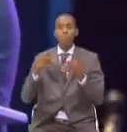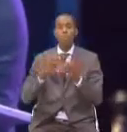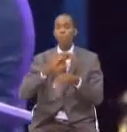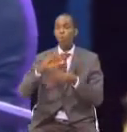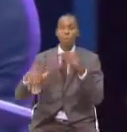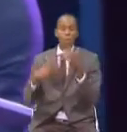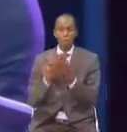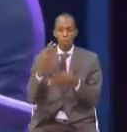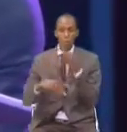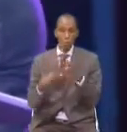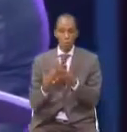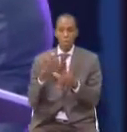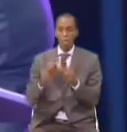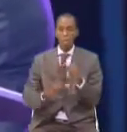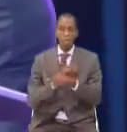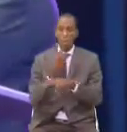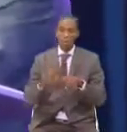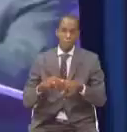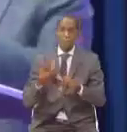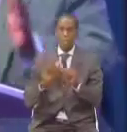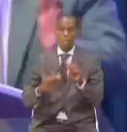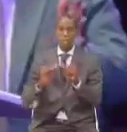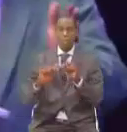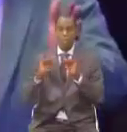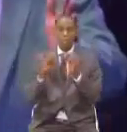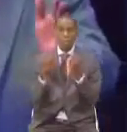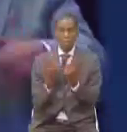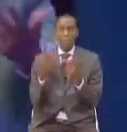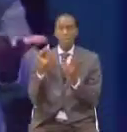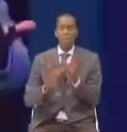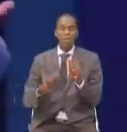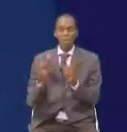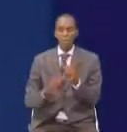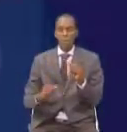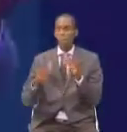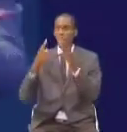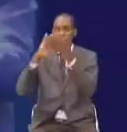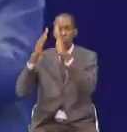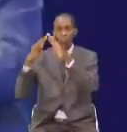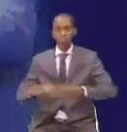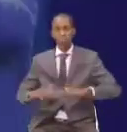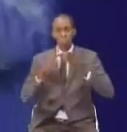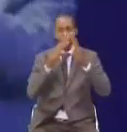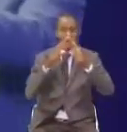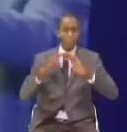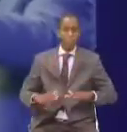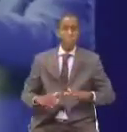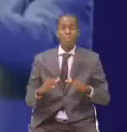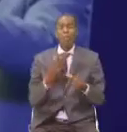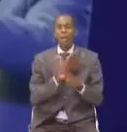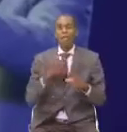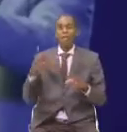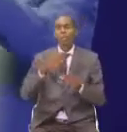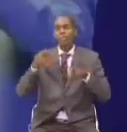every tribe, every community, and then you preach, you declare, you proclaim the